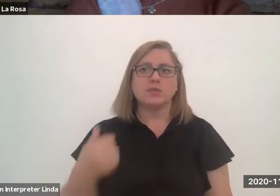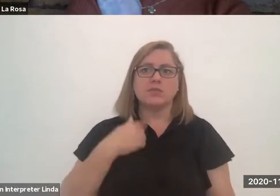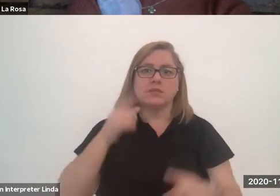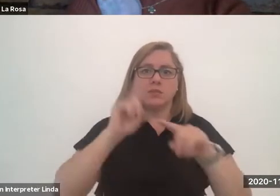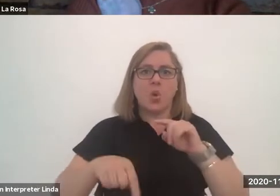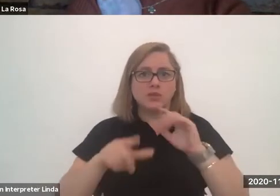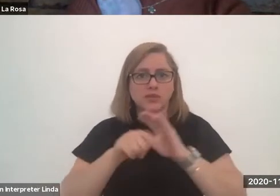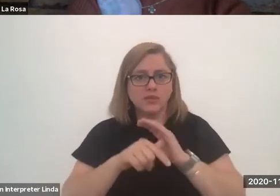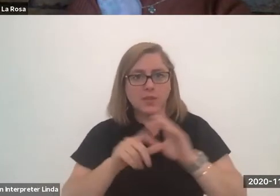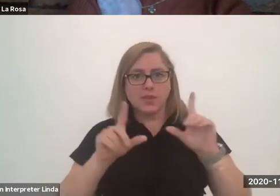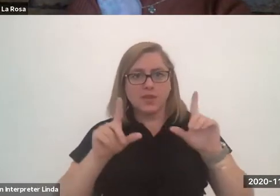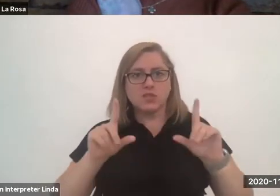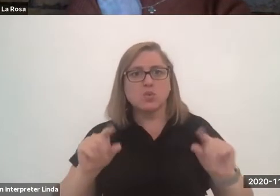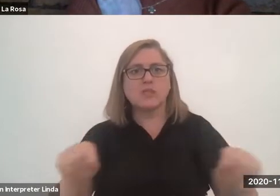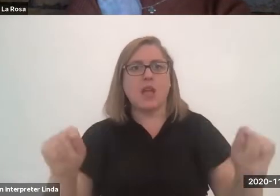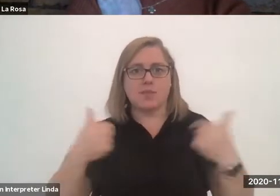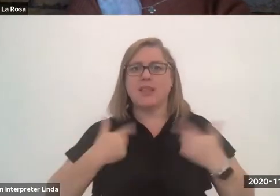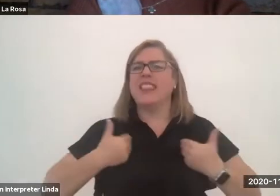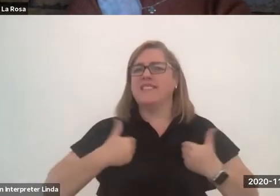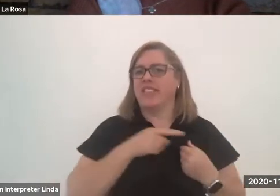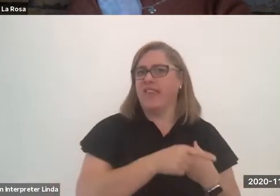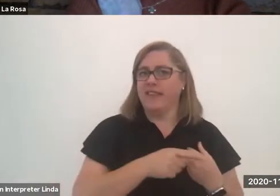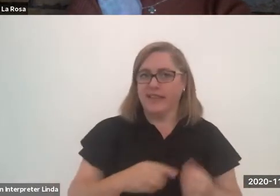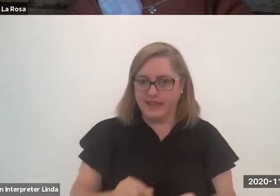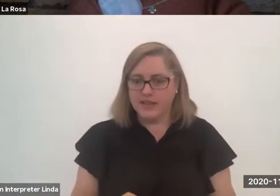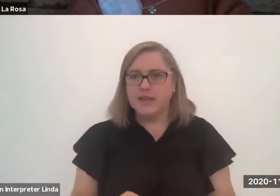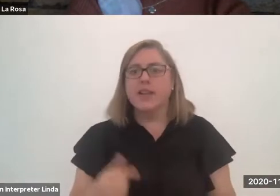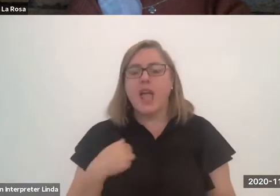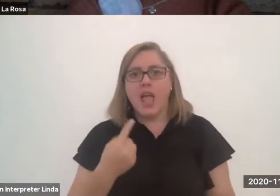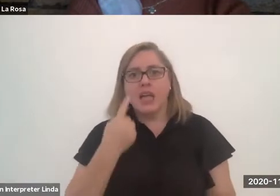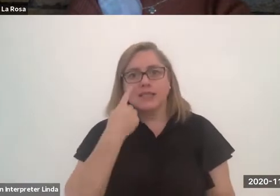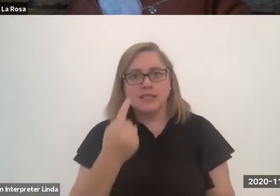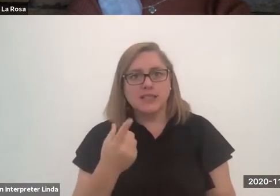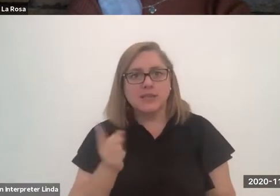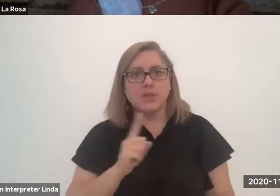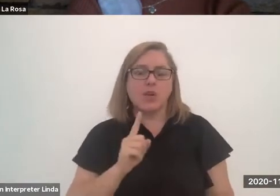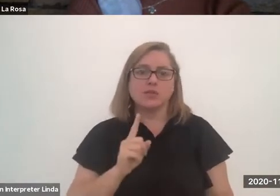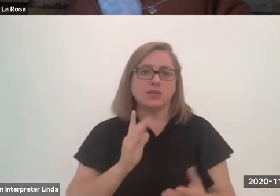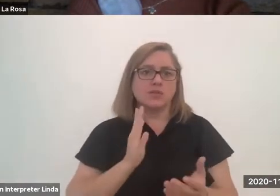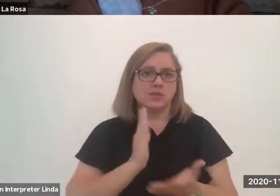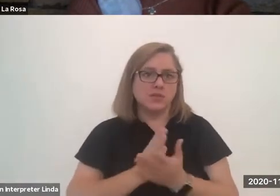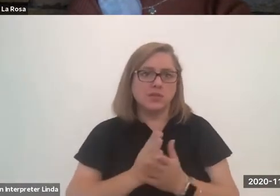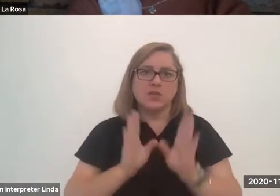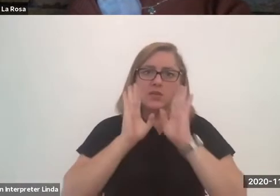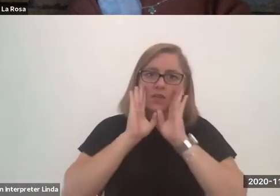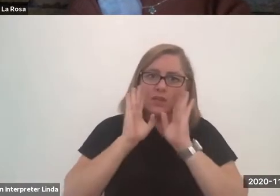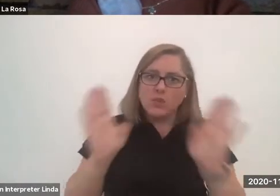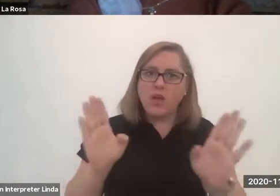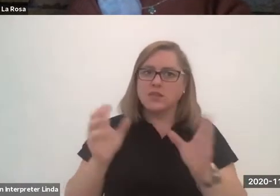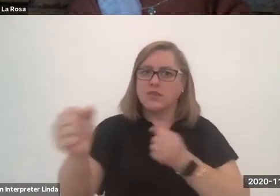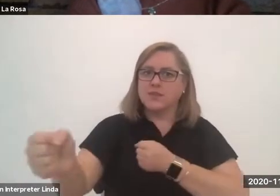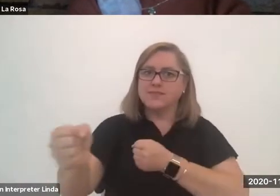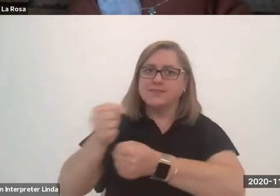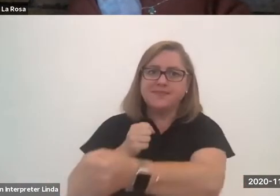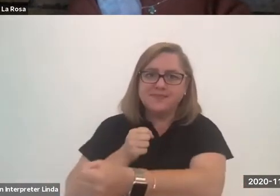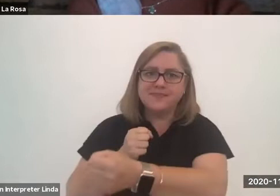I mostly on Twitter, where I live, have seen just such wonderful empathetic